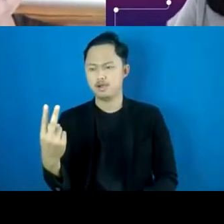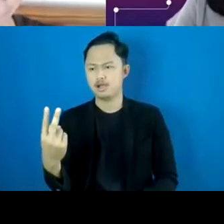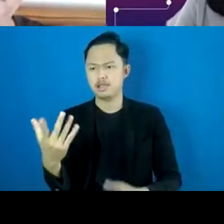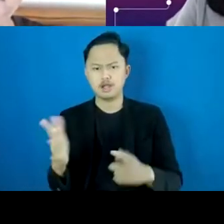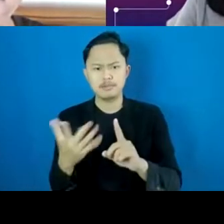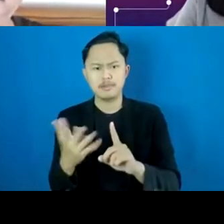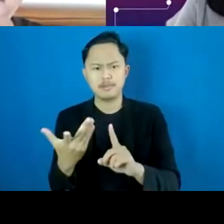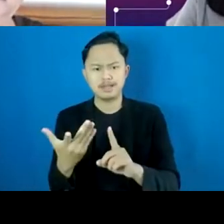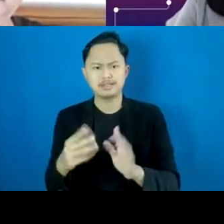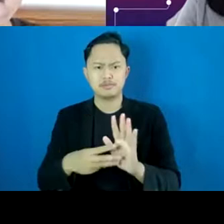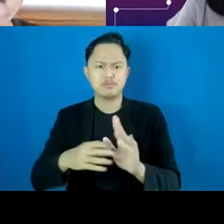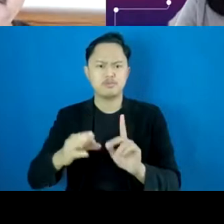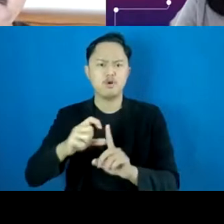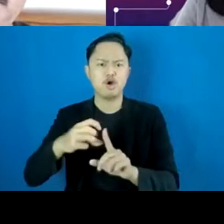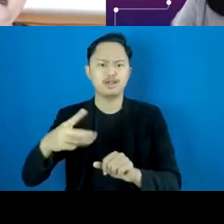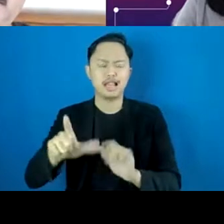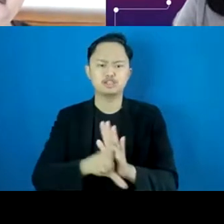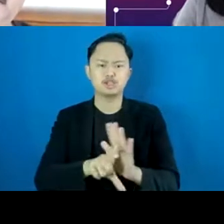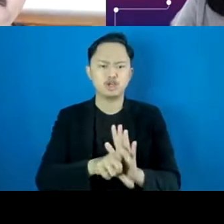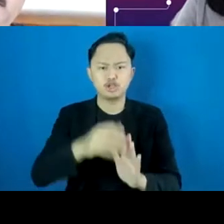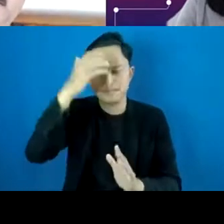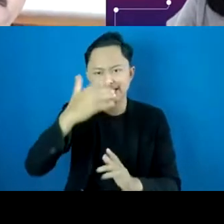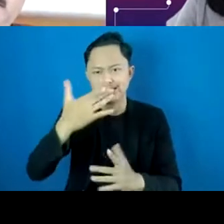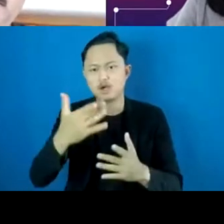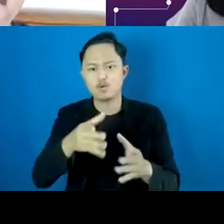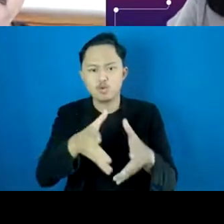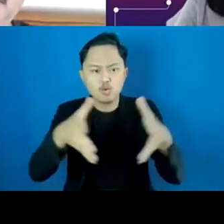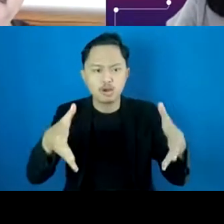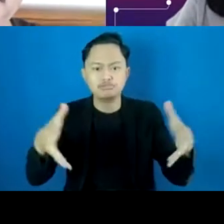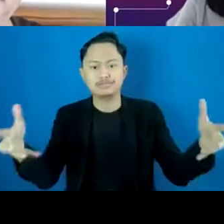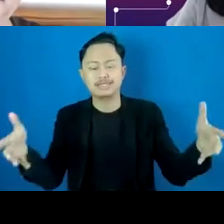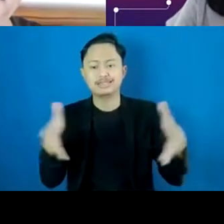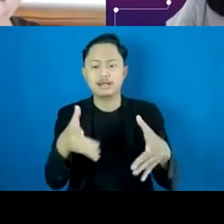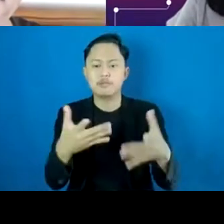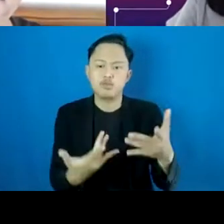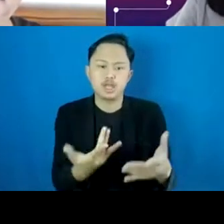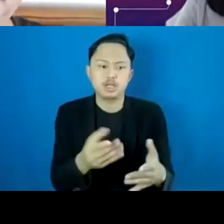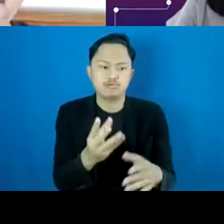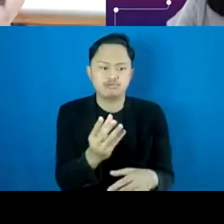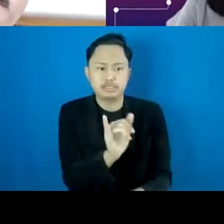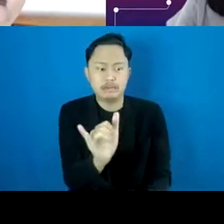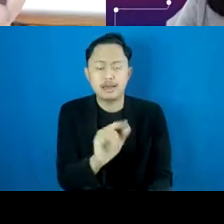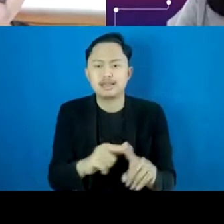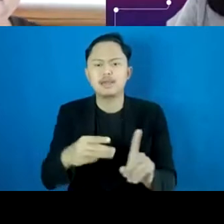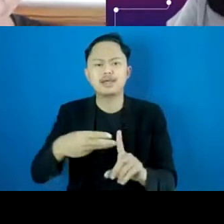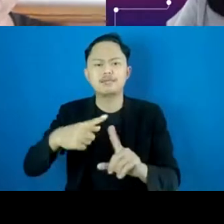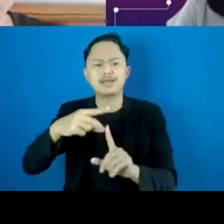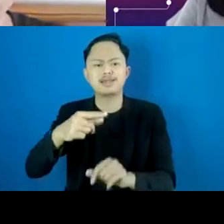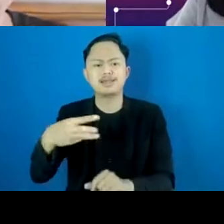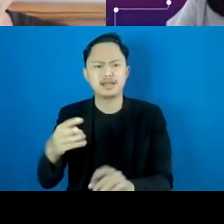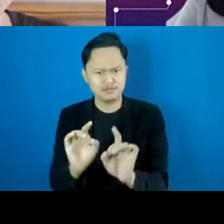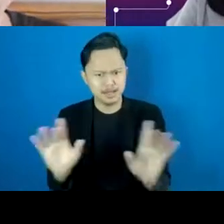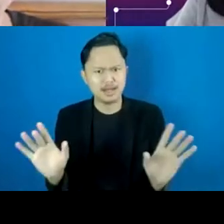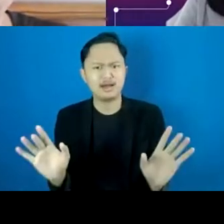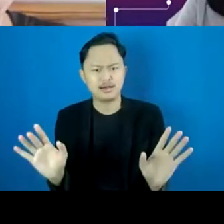different sizes, as well as same size, different batteries, battery sizes. And there is a